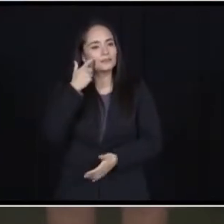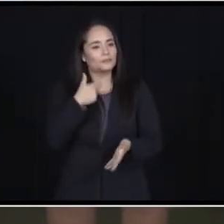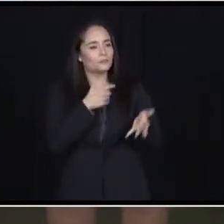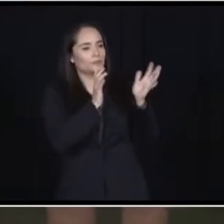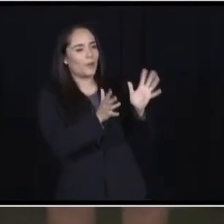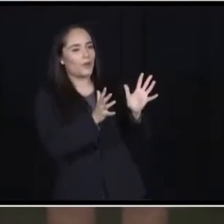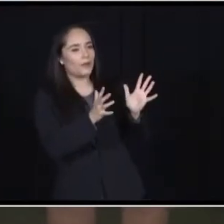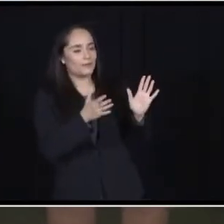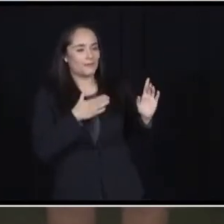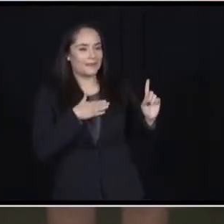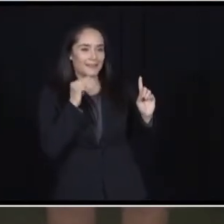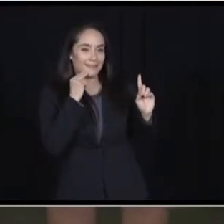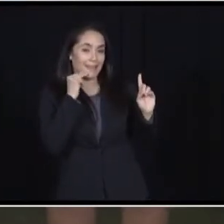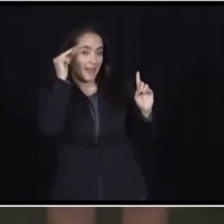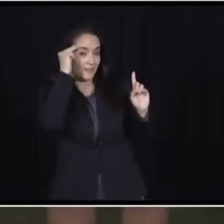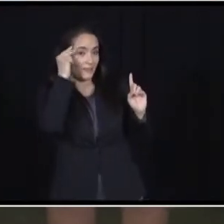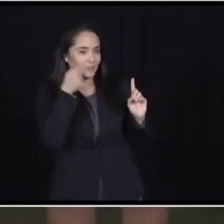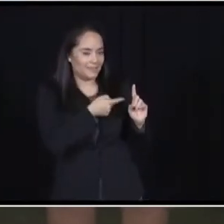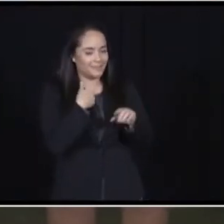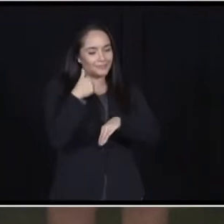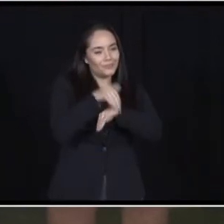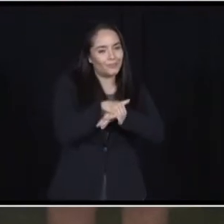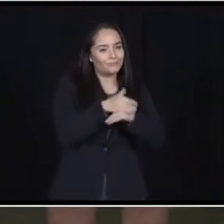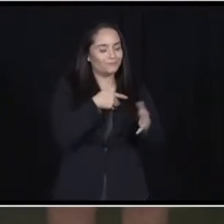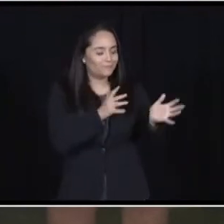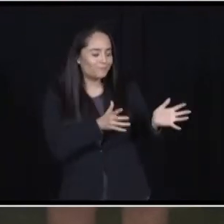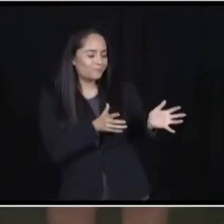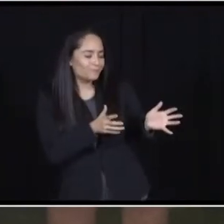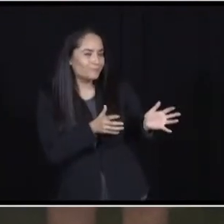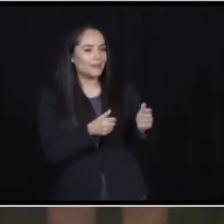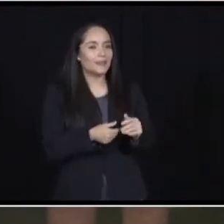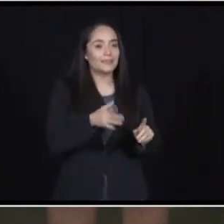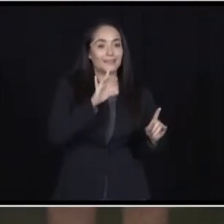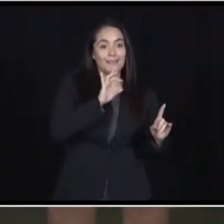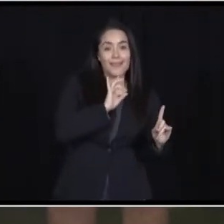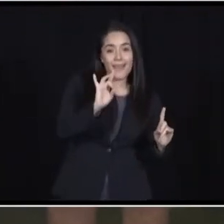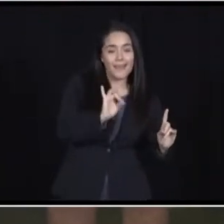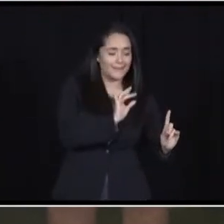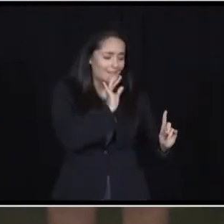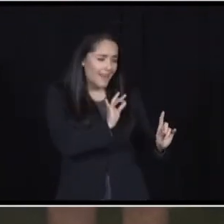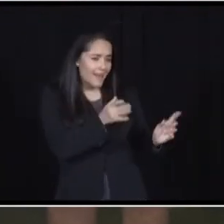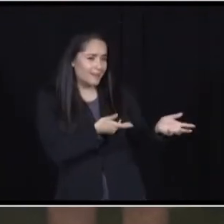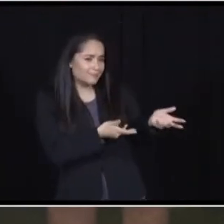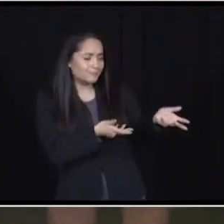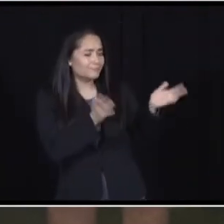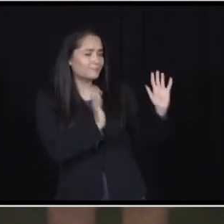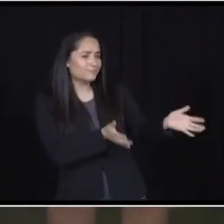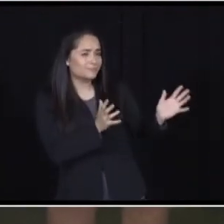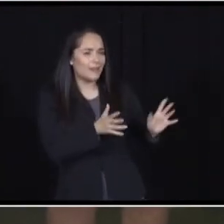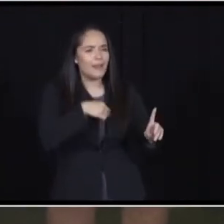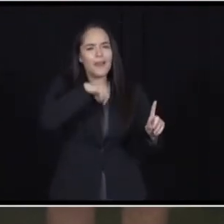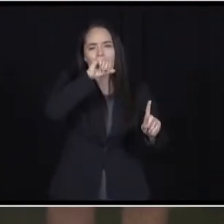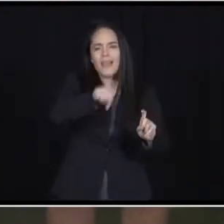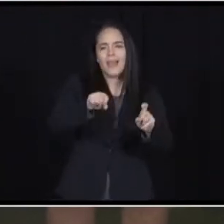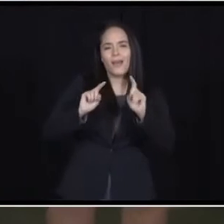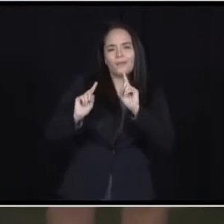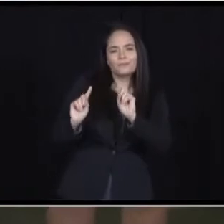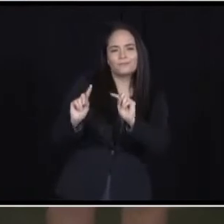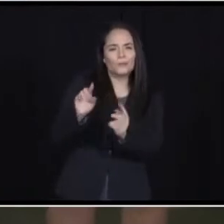niece and nephew last night, grades 8 and 9, and they love going to school because it's good